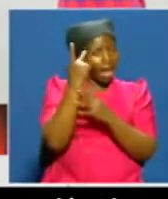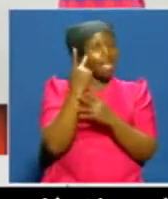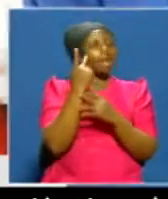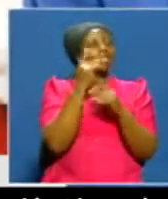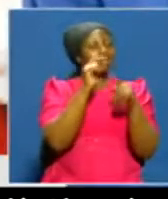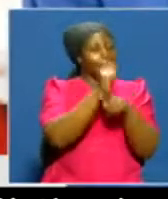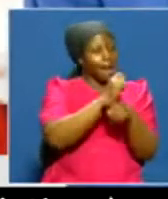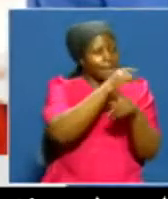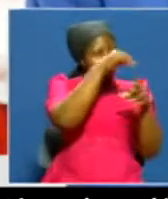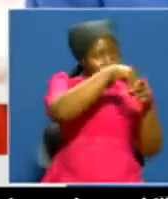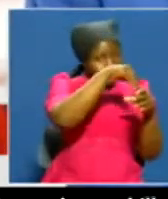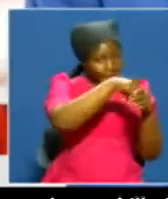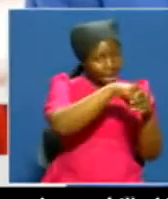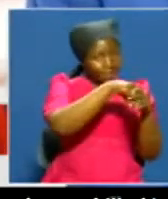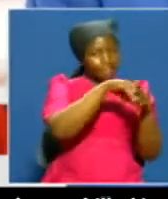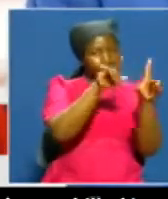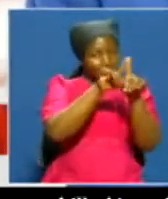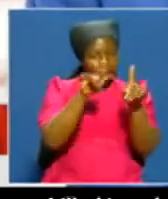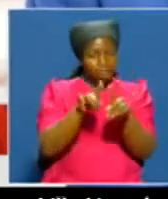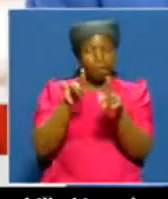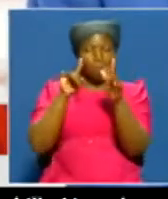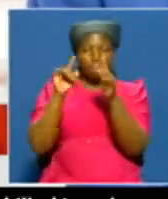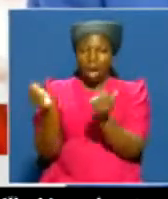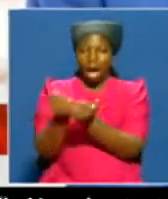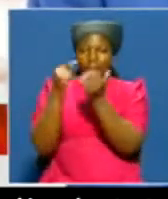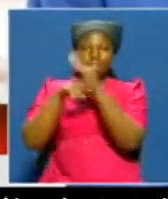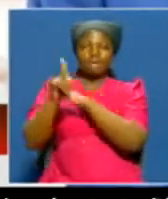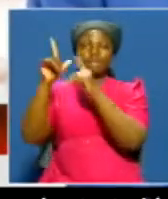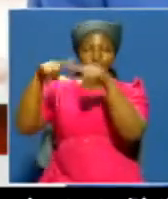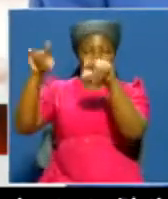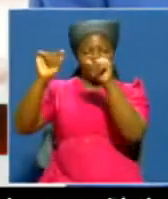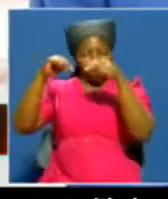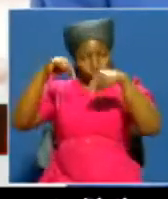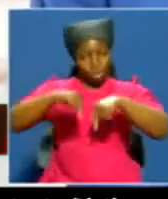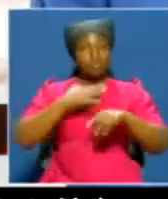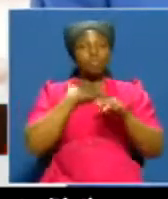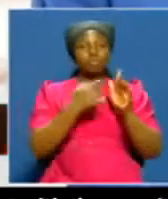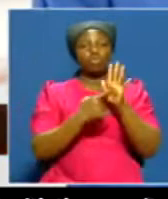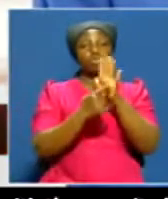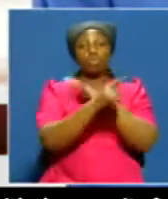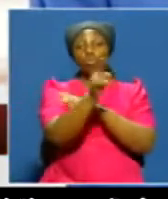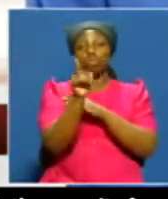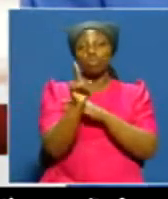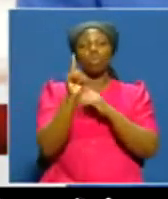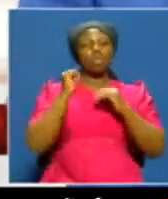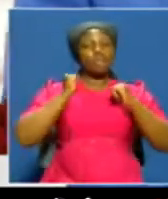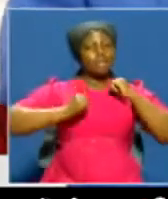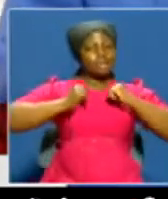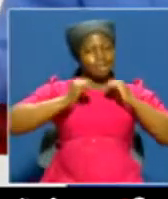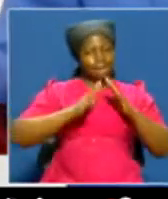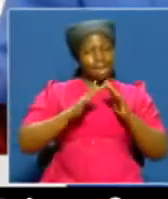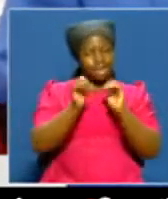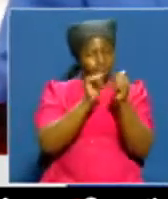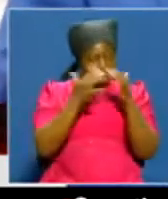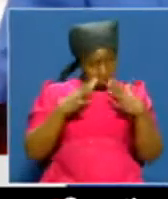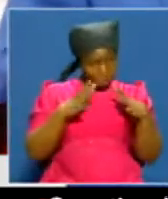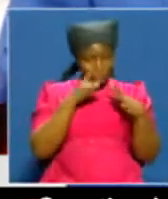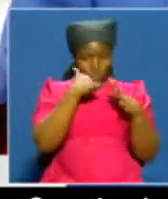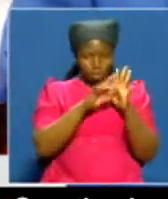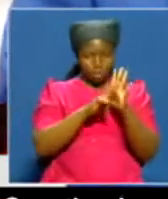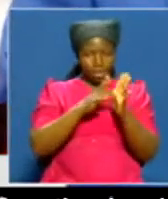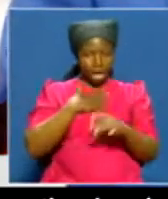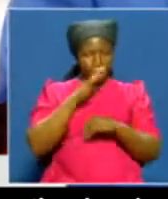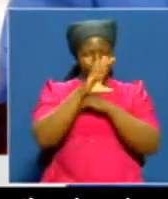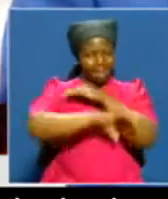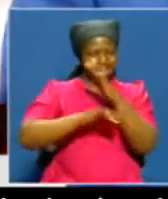Japan. Today I'm pleased to present to you the athletes who will be representing our country in the 2020